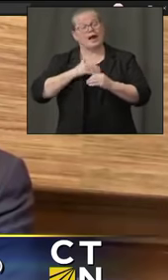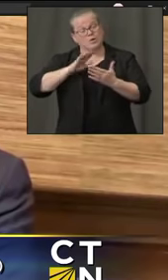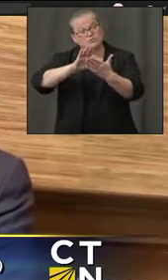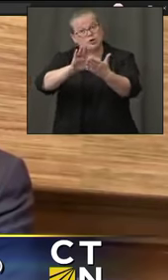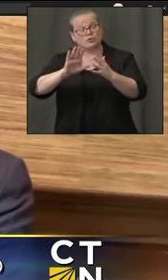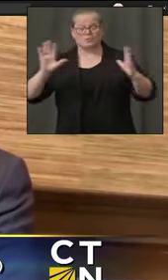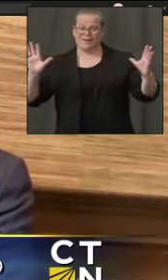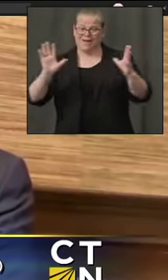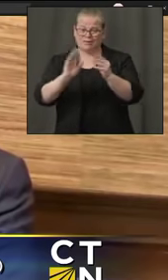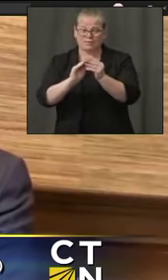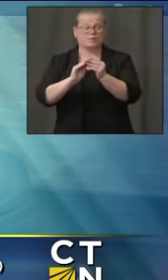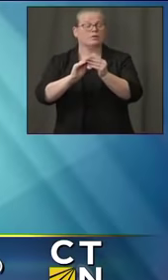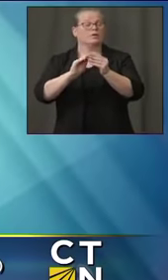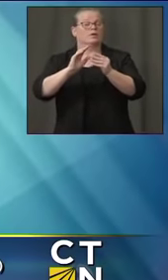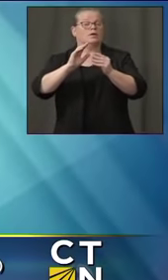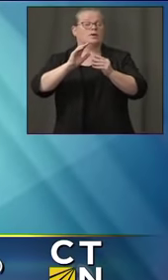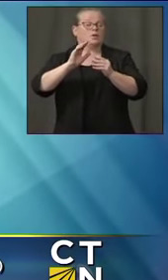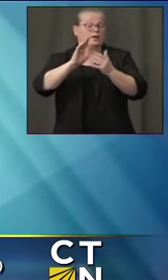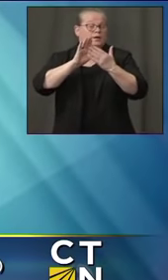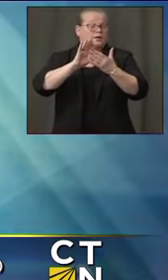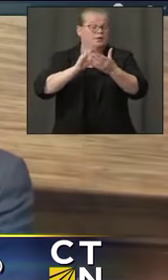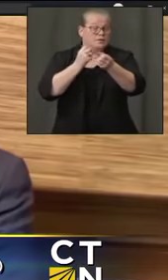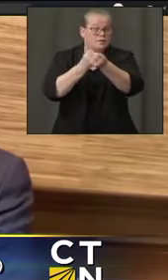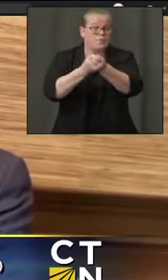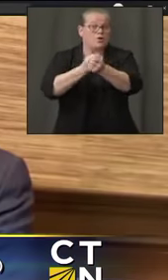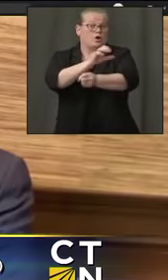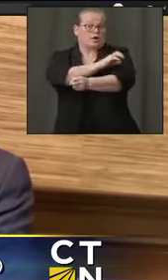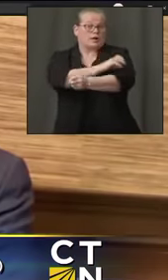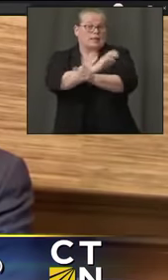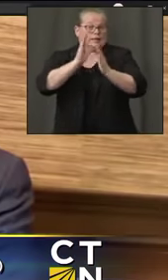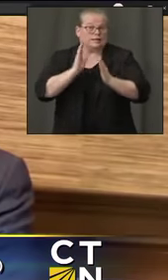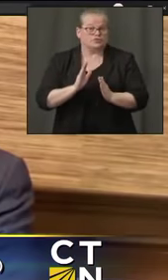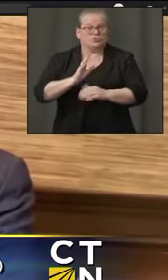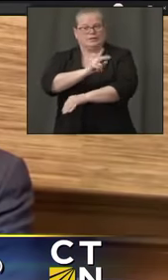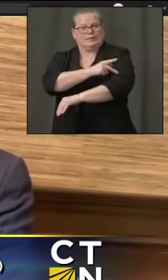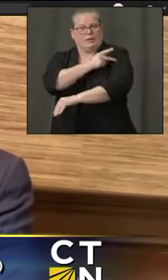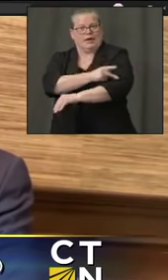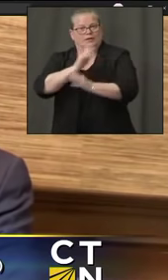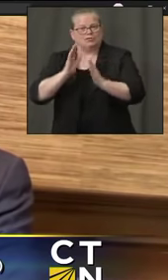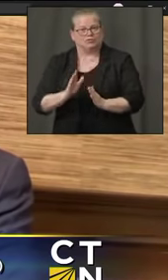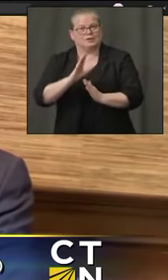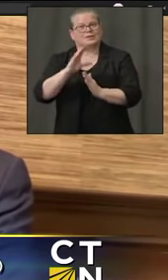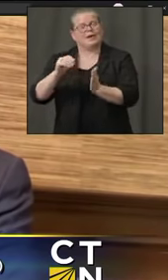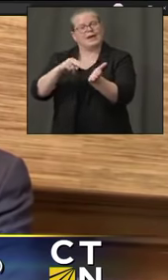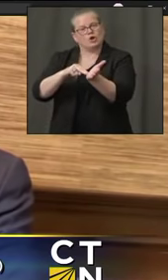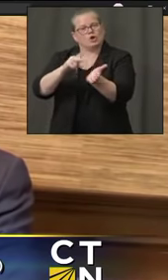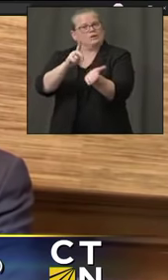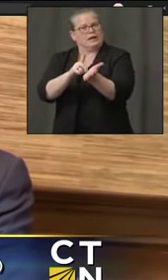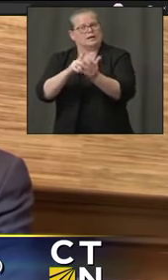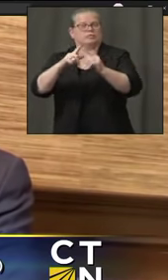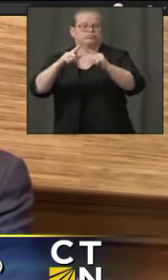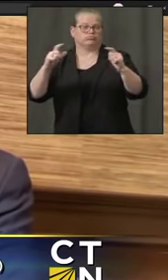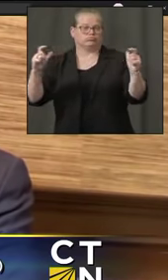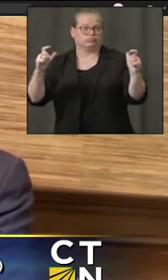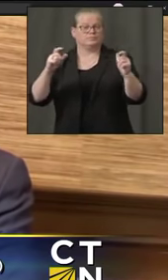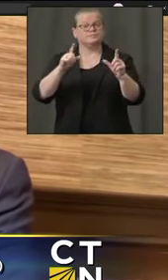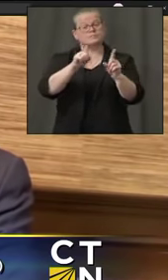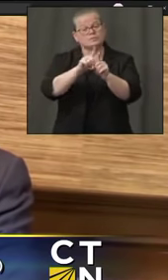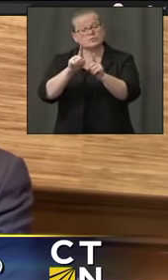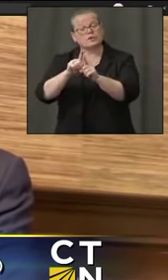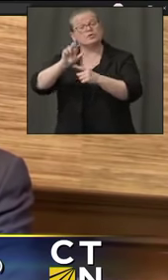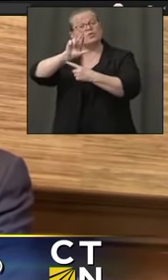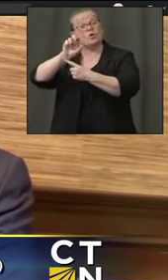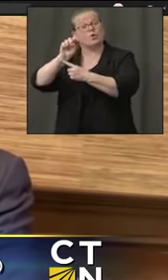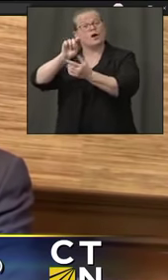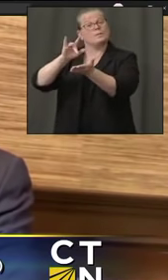and patients as we address this pandemic. And we have also then provided uninterrupted access to prescriptions